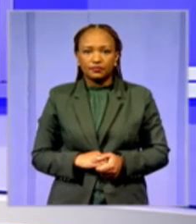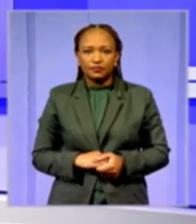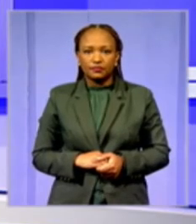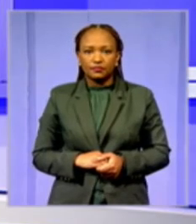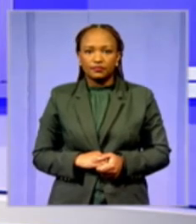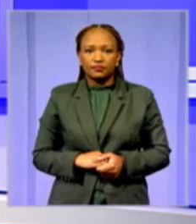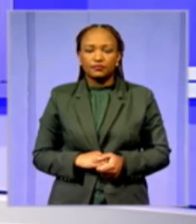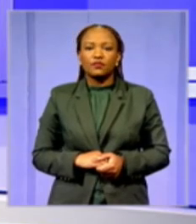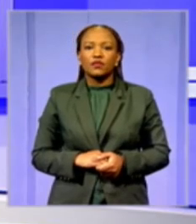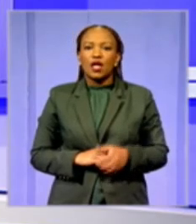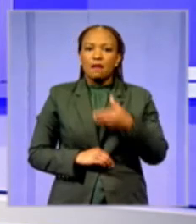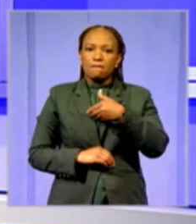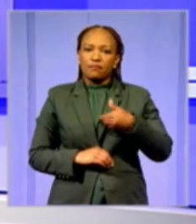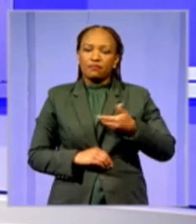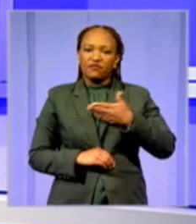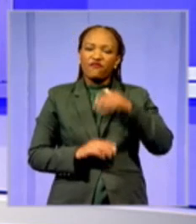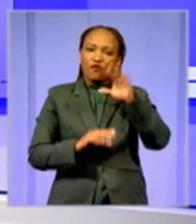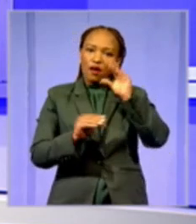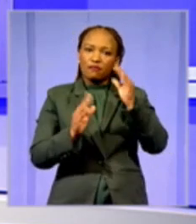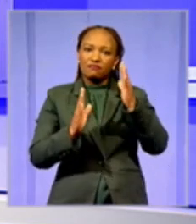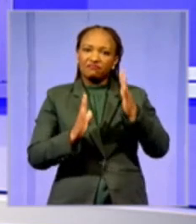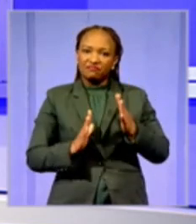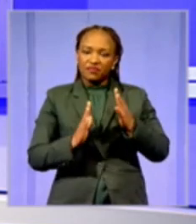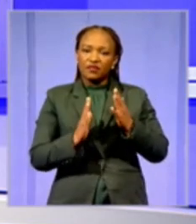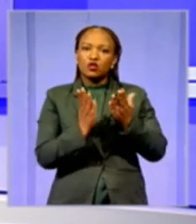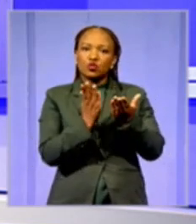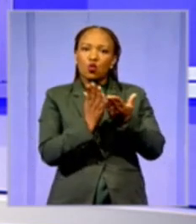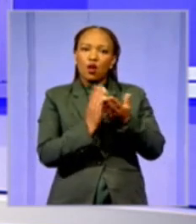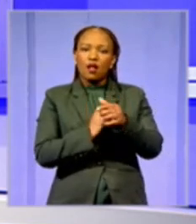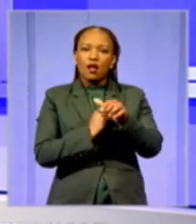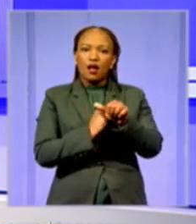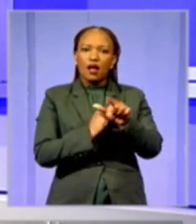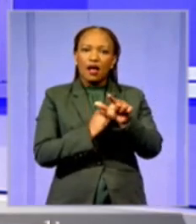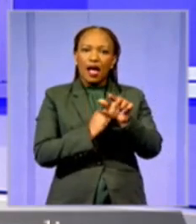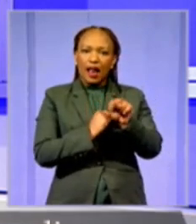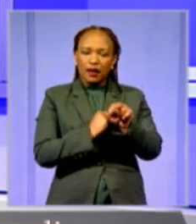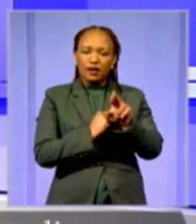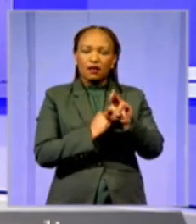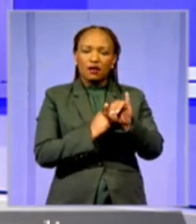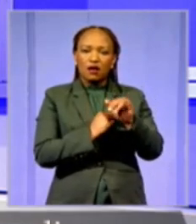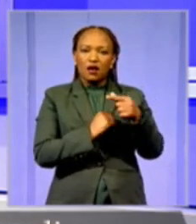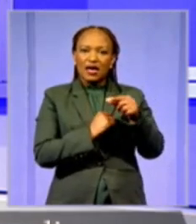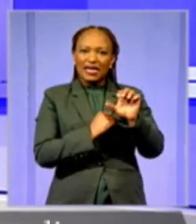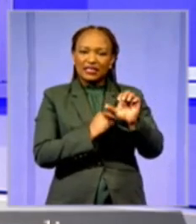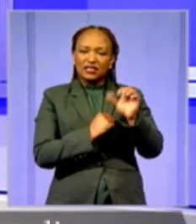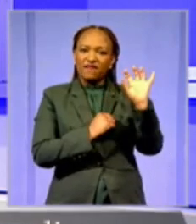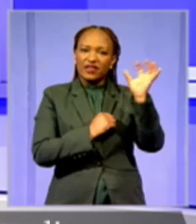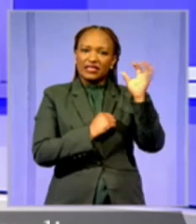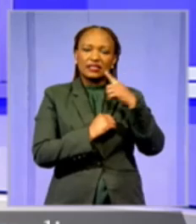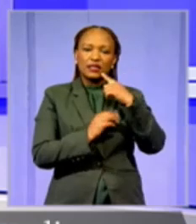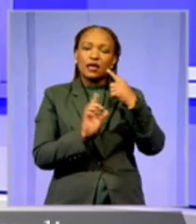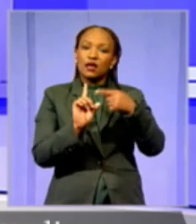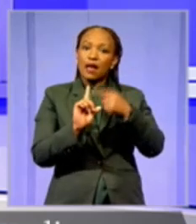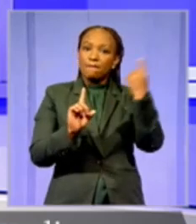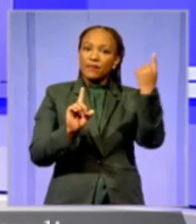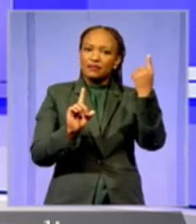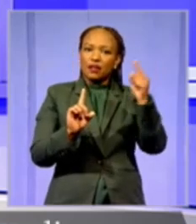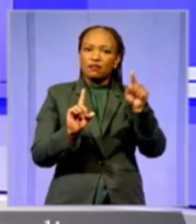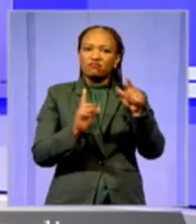Batsadi ba barutwana bangwe kwa sekolong sa Island Ridge Combined kwa Free State ba ikuela gore mogokgo a ntshiwe mo maemong ka